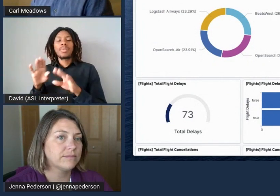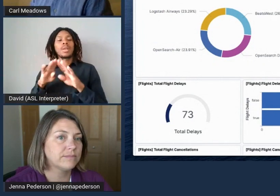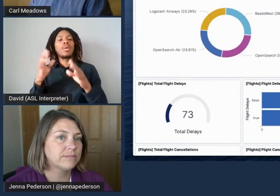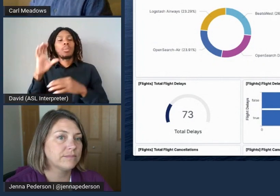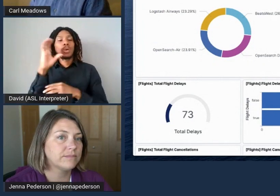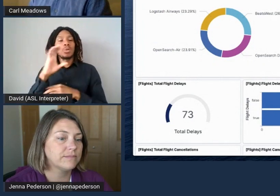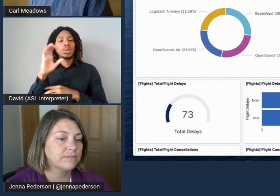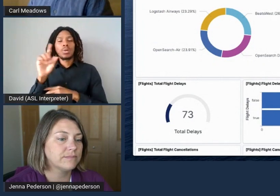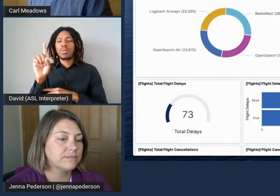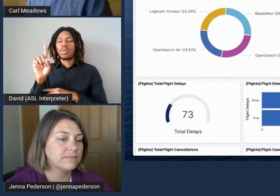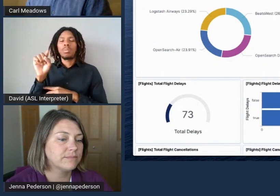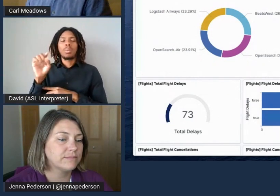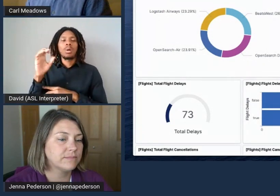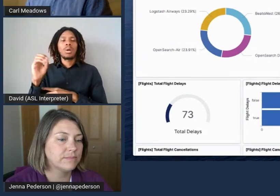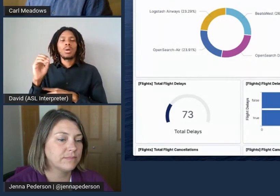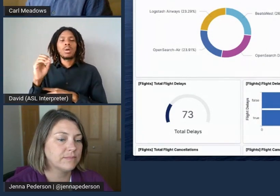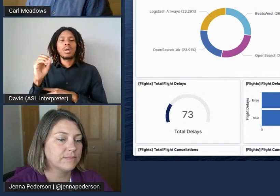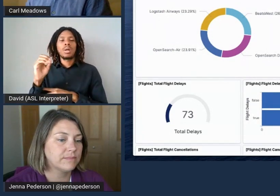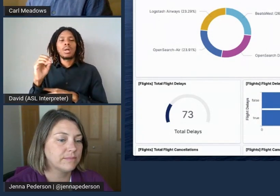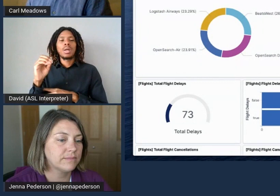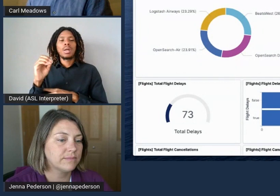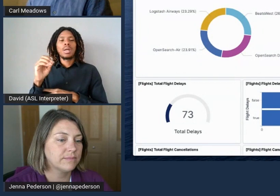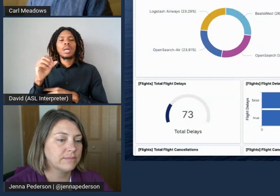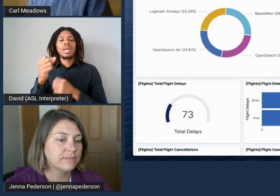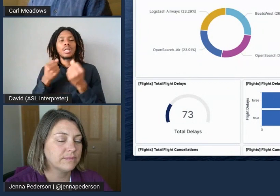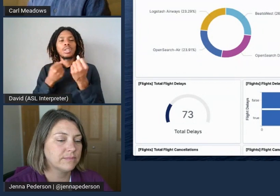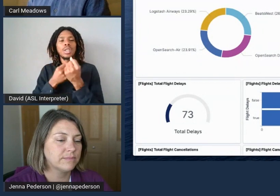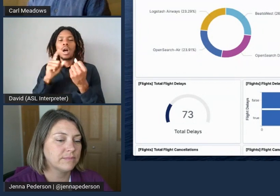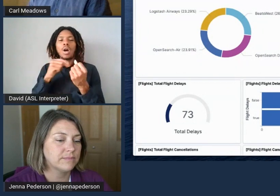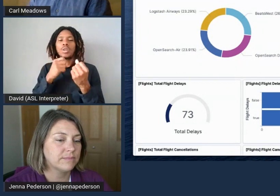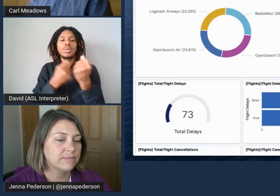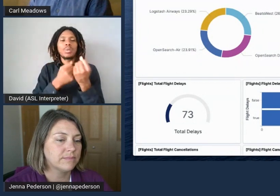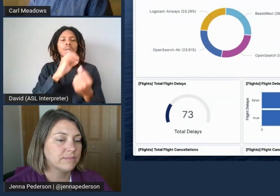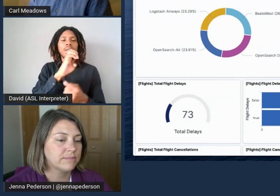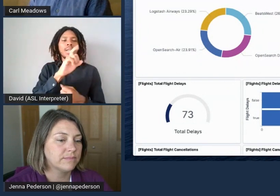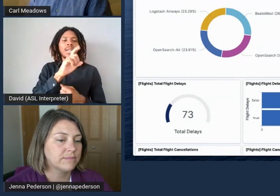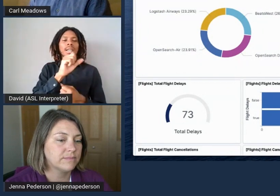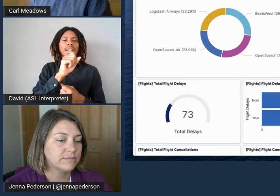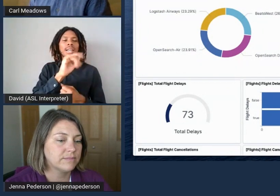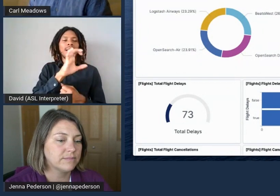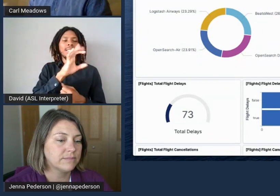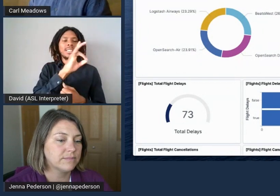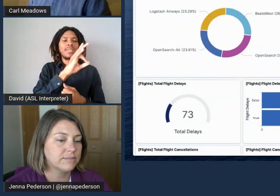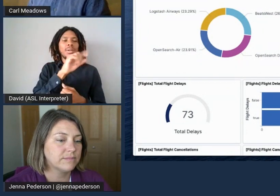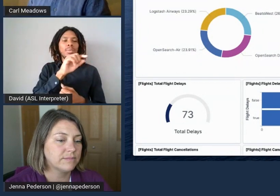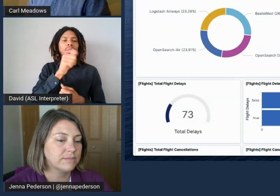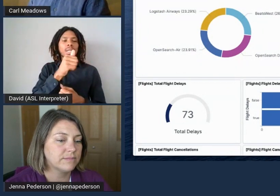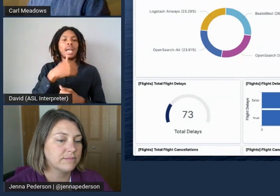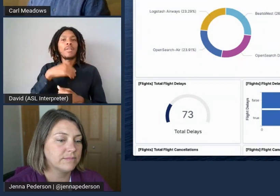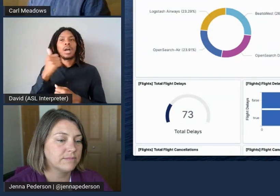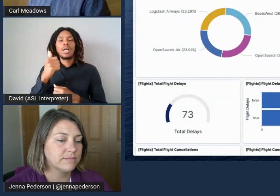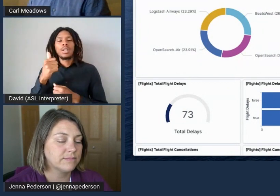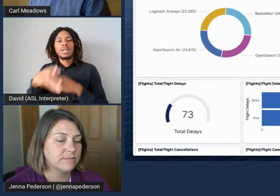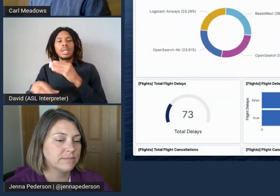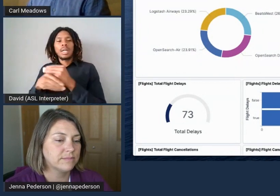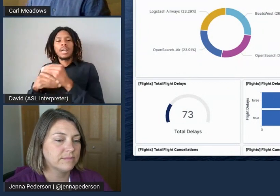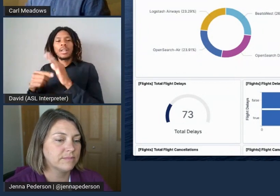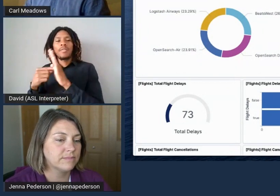OpenSearch 1.0 isn't just a port of Elasticsearch 7.10. We've actually also introduced some new features, and with every version, we're